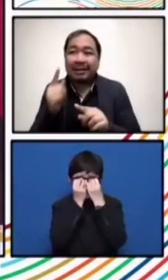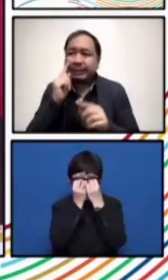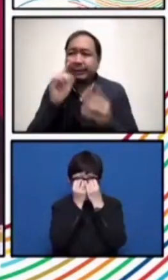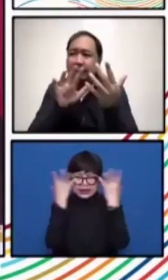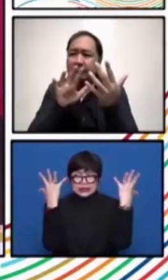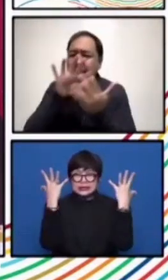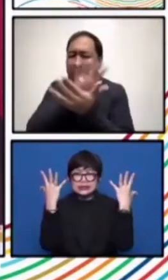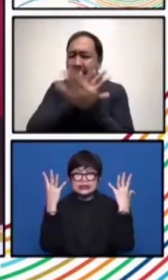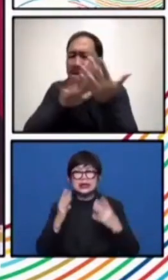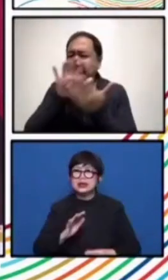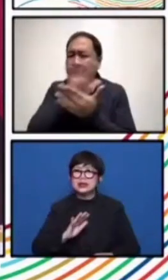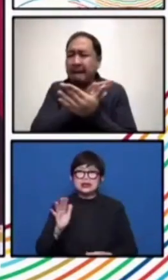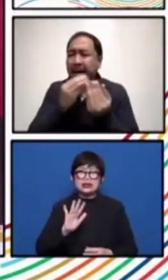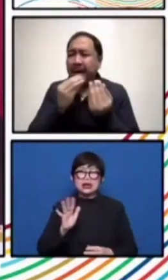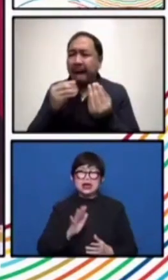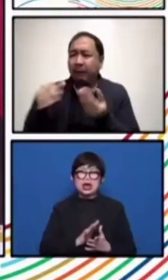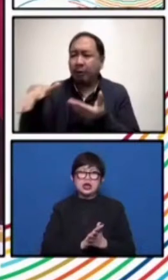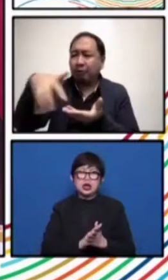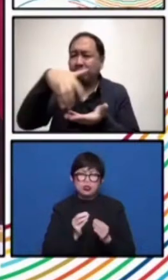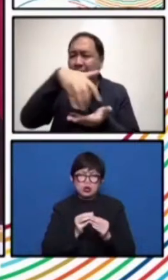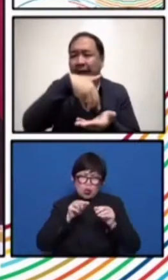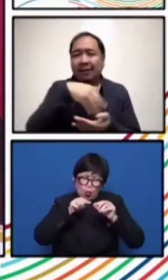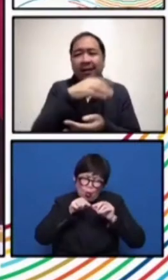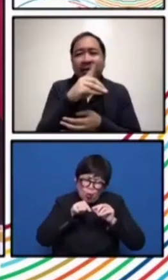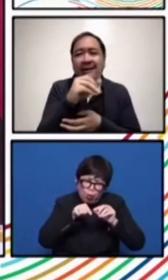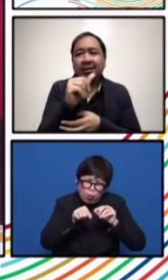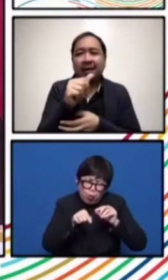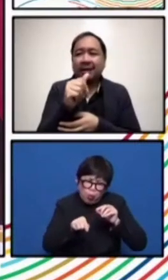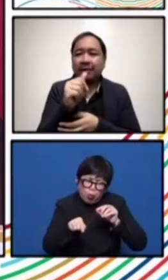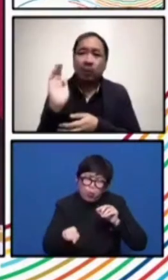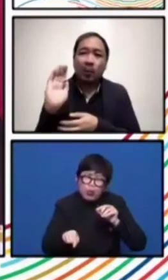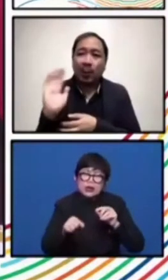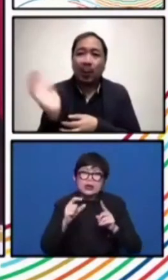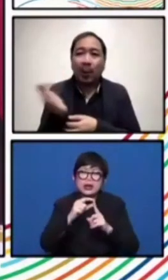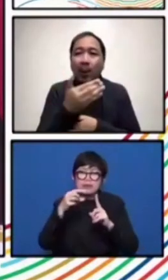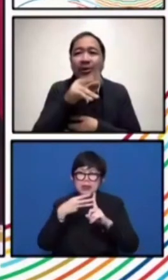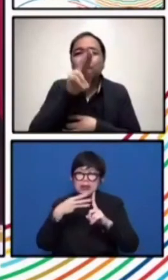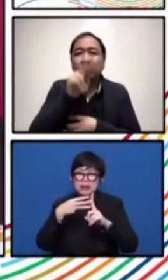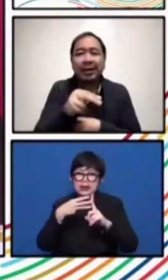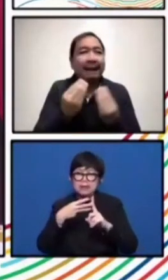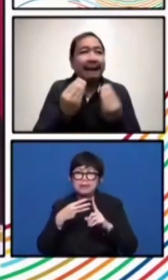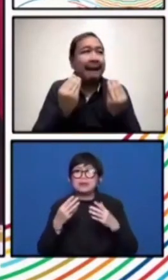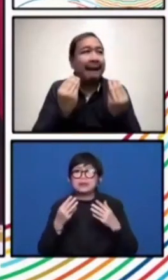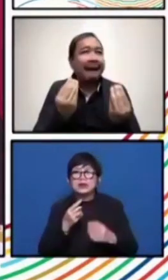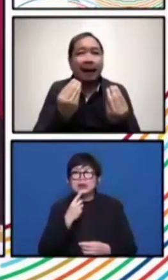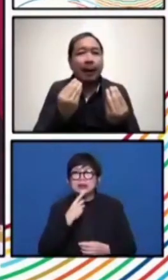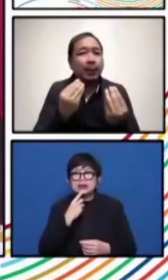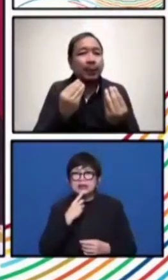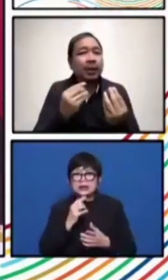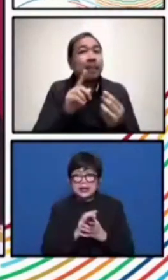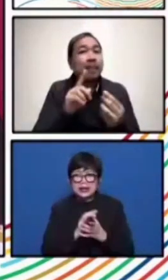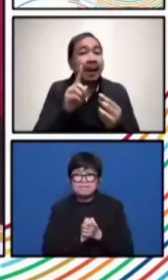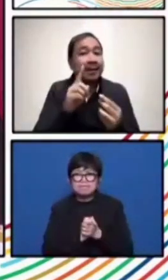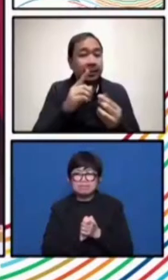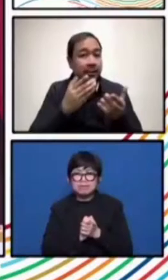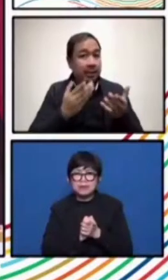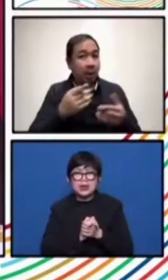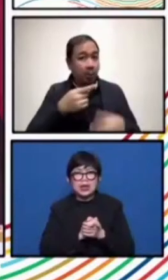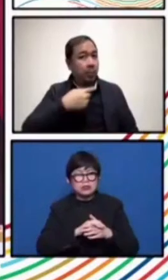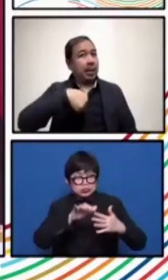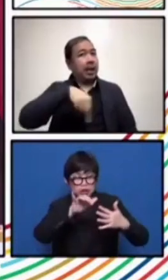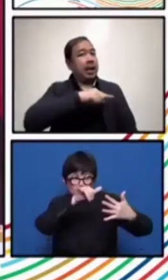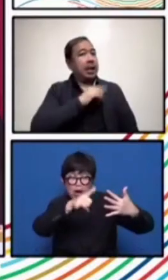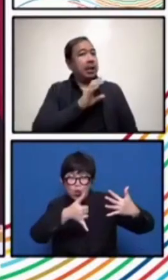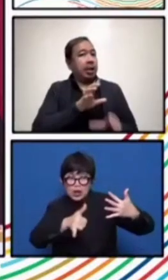again across all the agencies on on a data driven approach whether it's on our m e on our